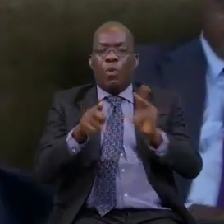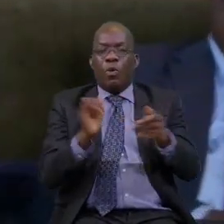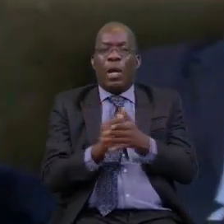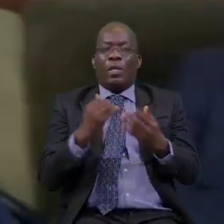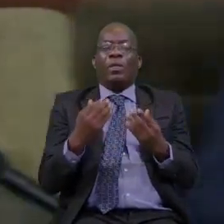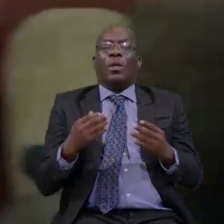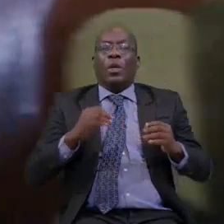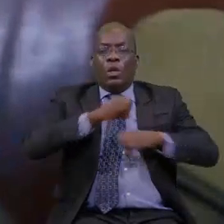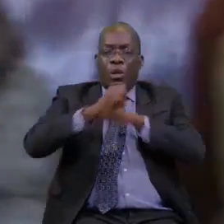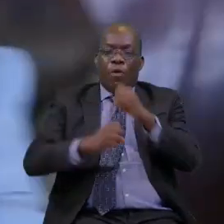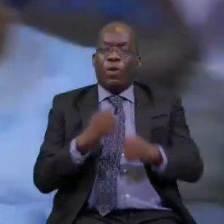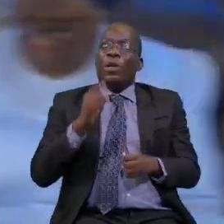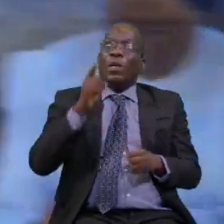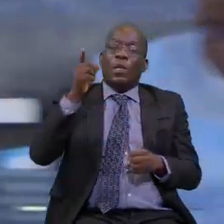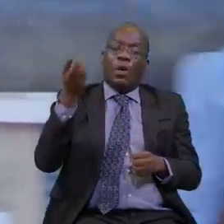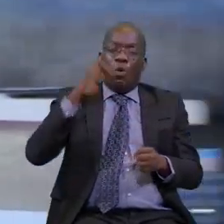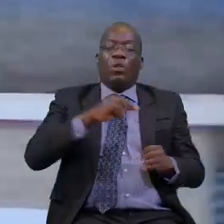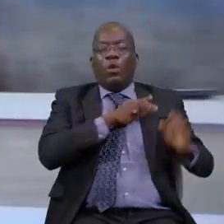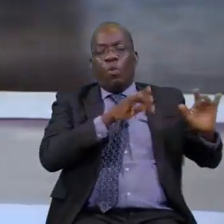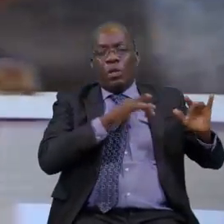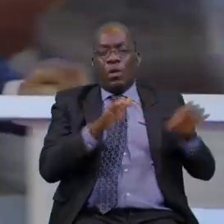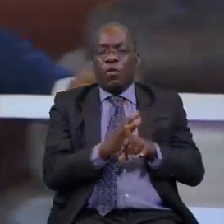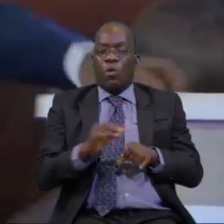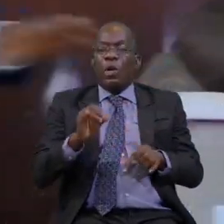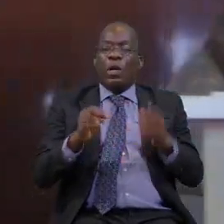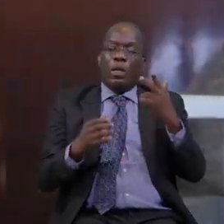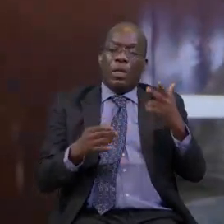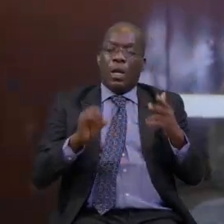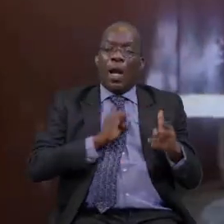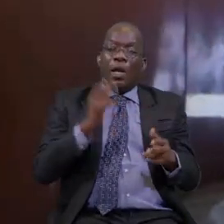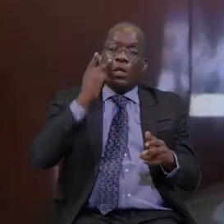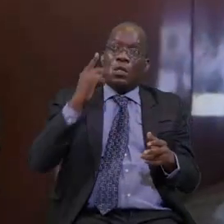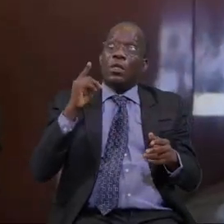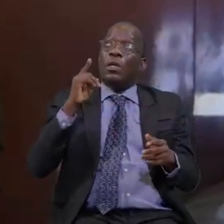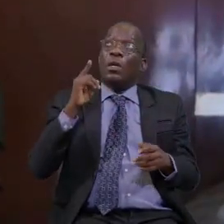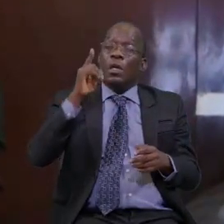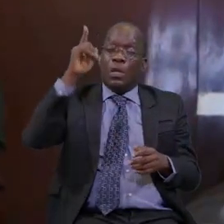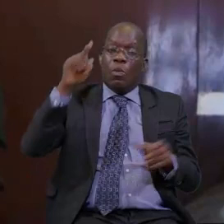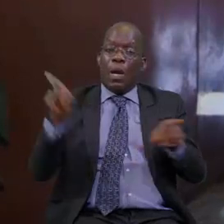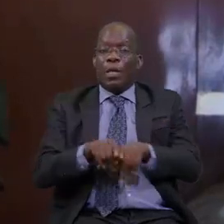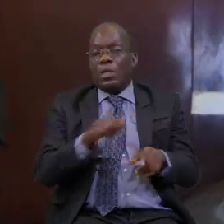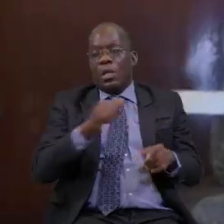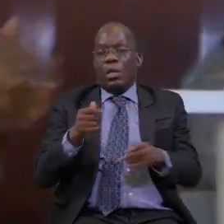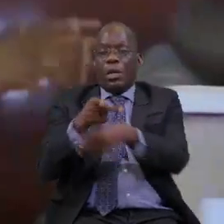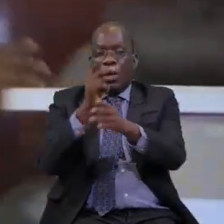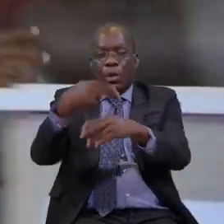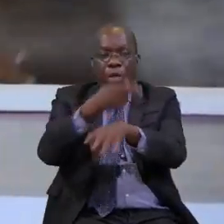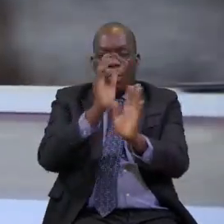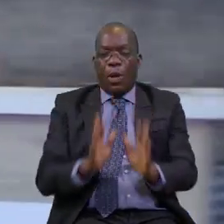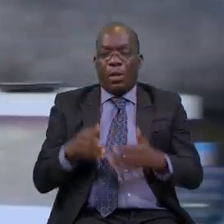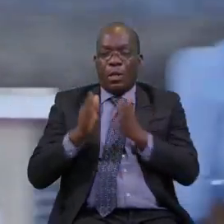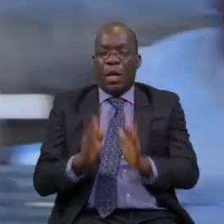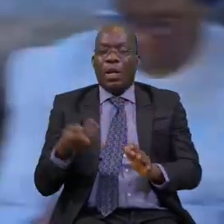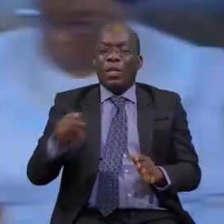leader. Number three, I think of him as the shepherd leader. He is the Lord, my shepherd, the Lord, your shepherd. And